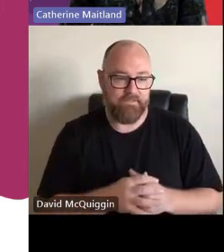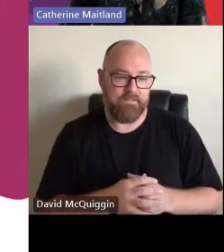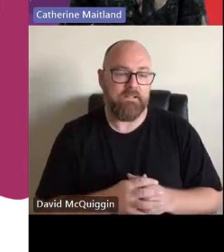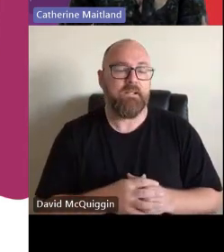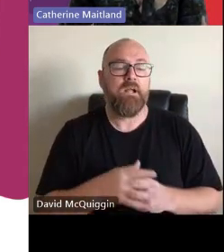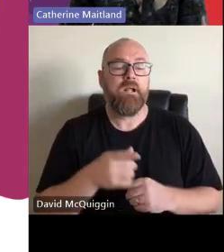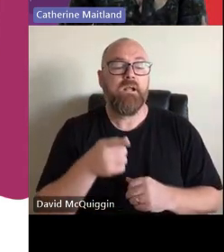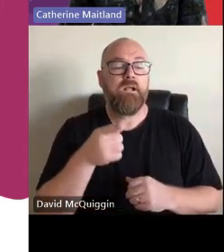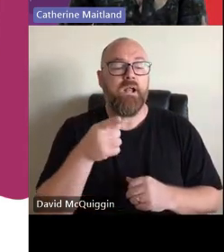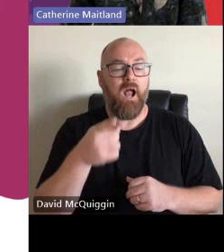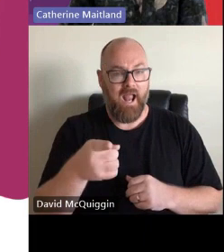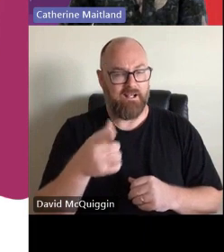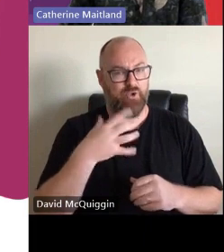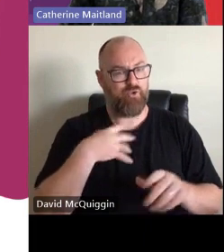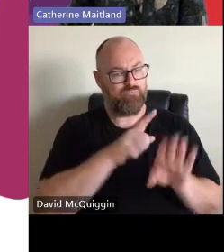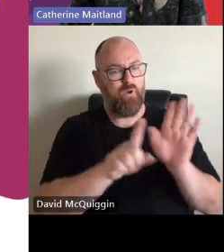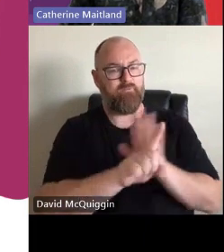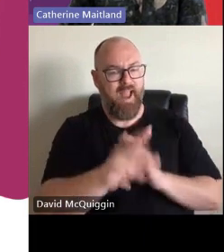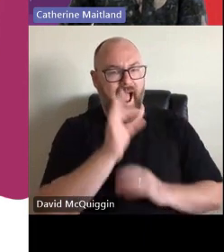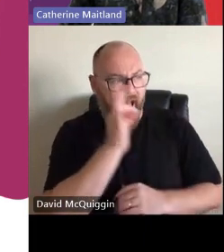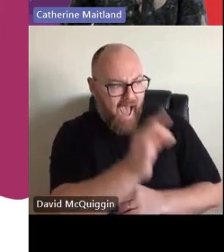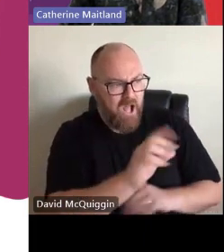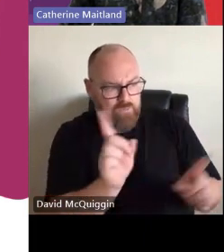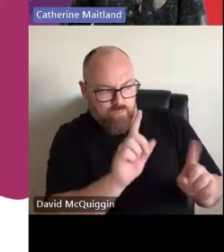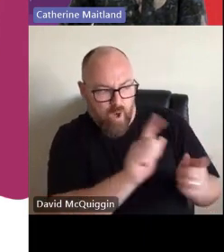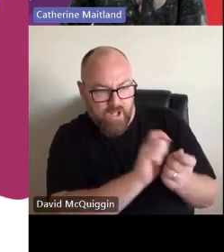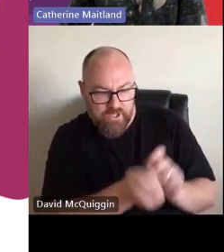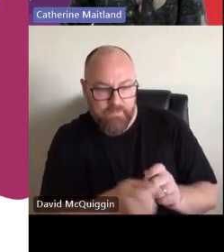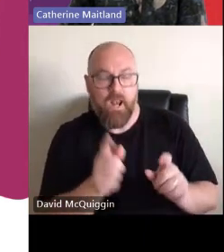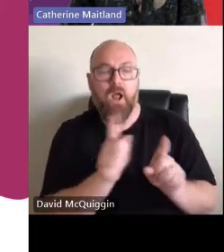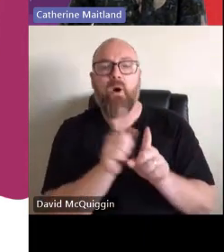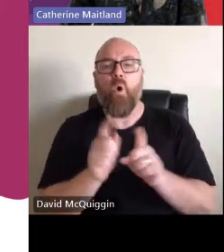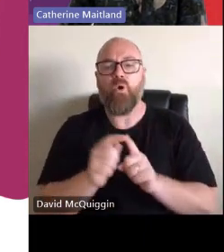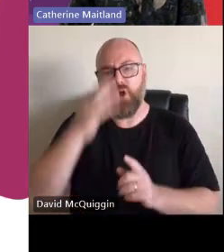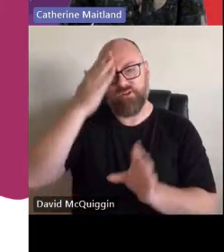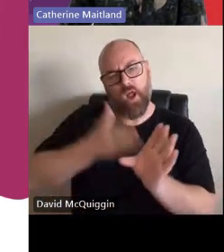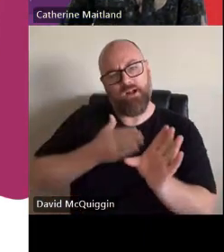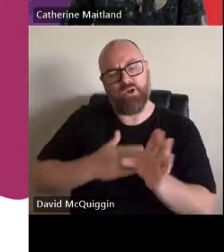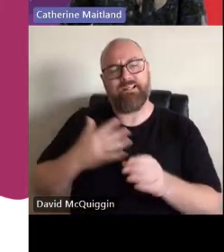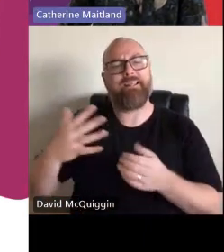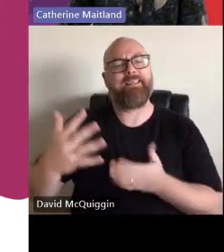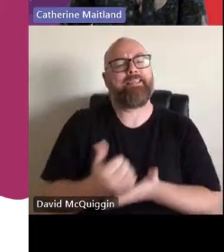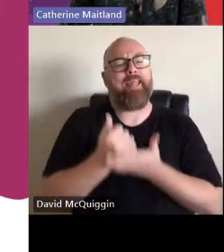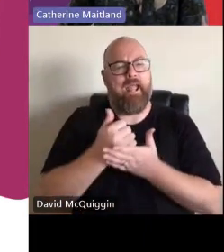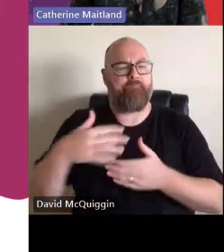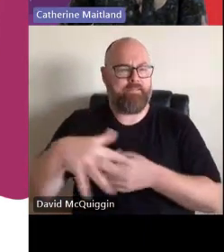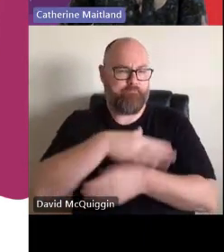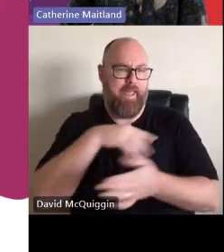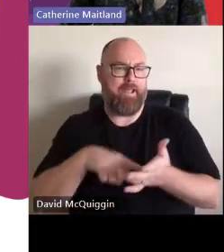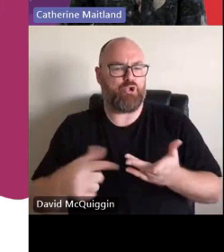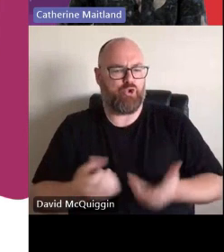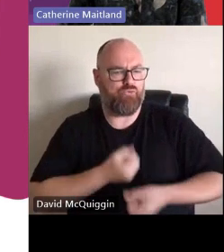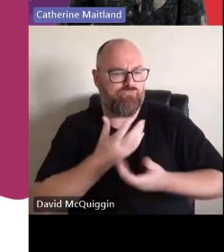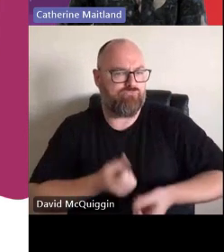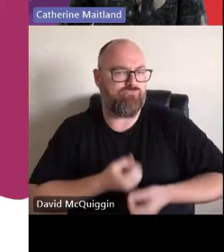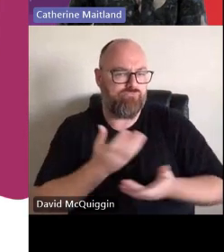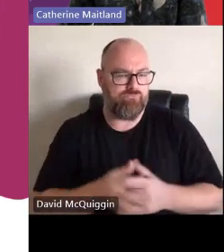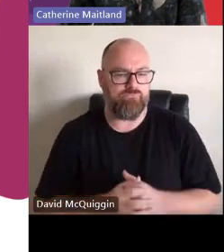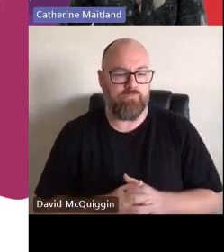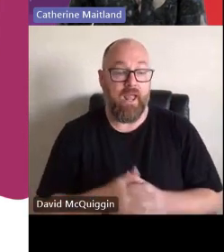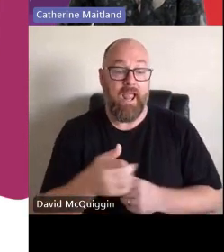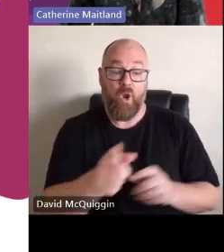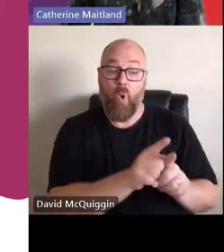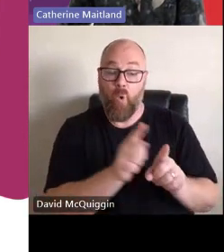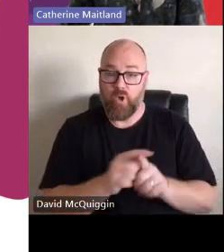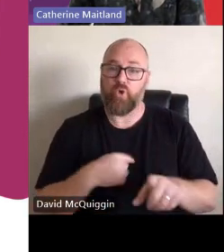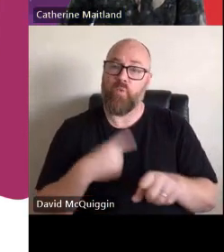adjustments, and 2, to provide a psychologically safe space to discuss, and to prove flexible